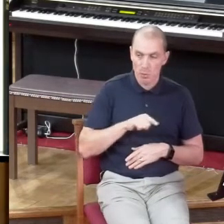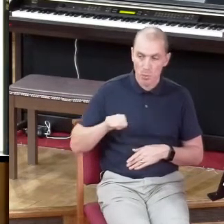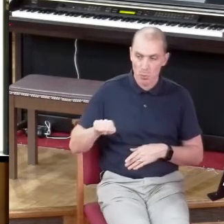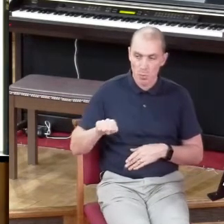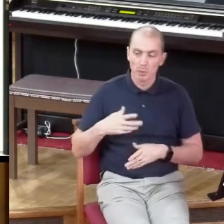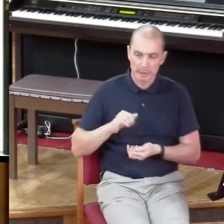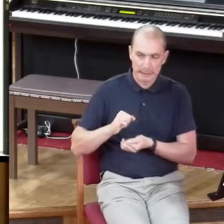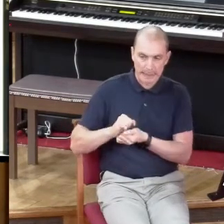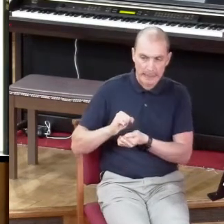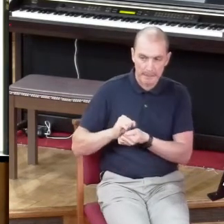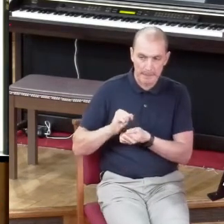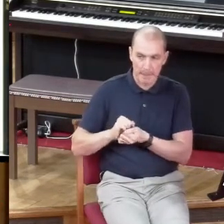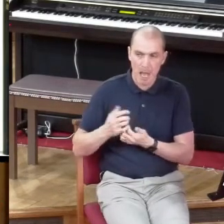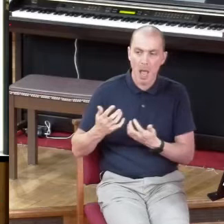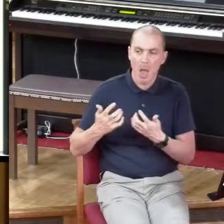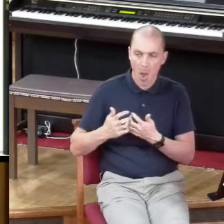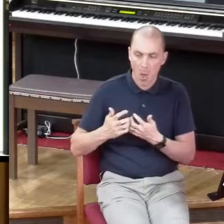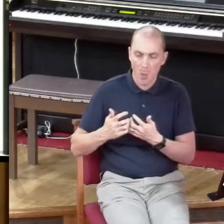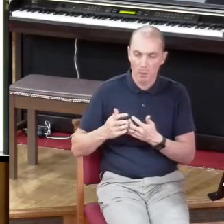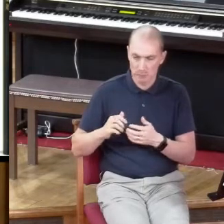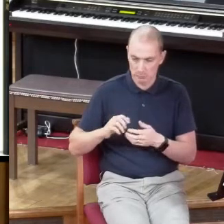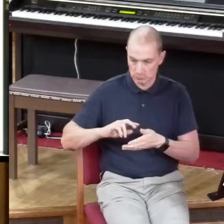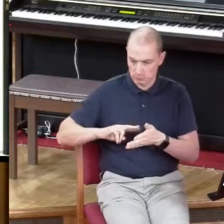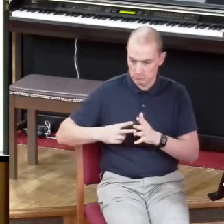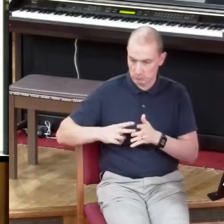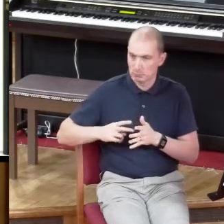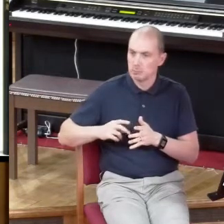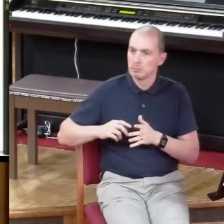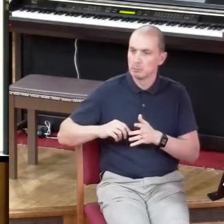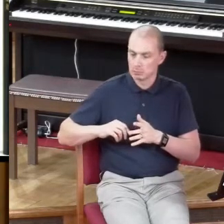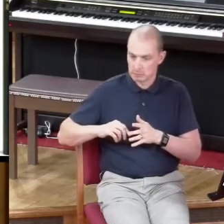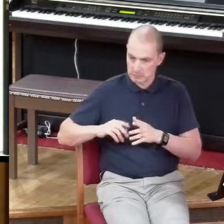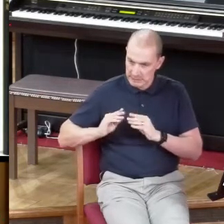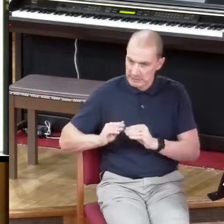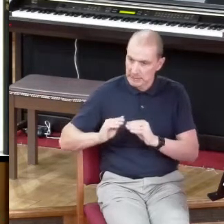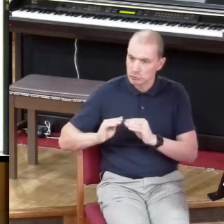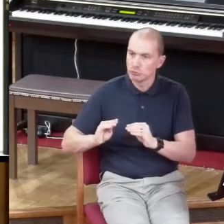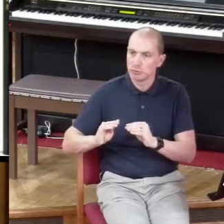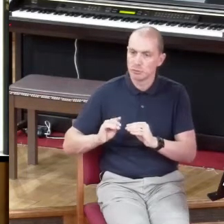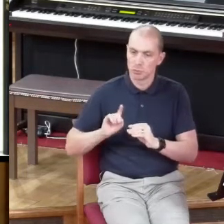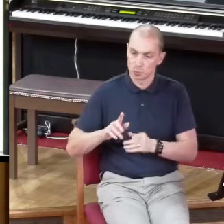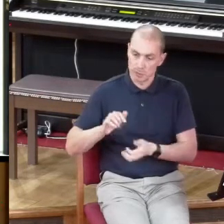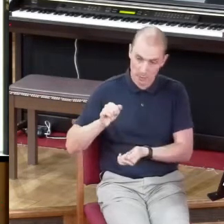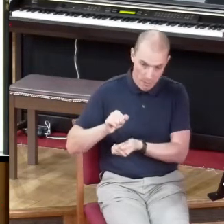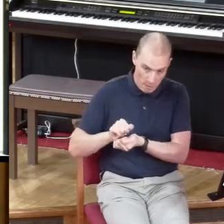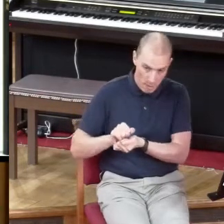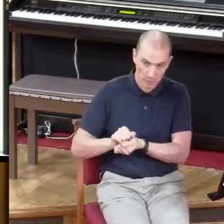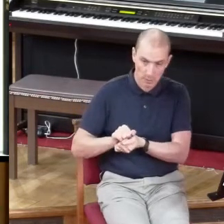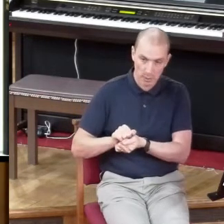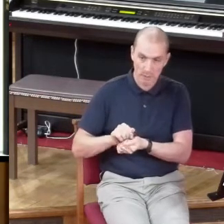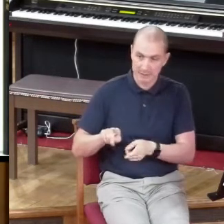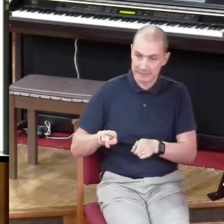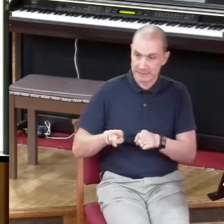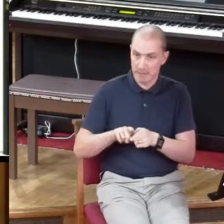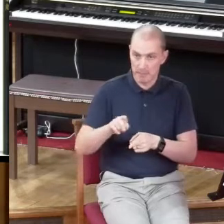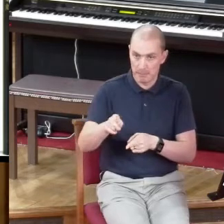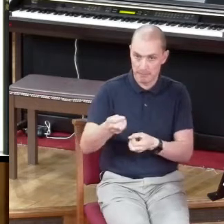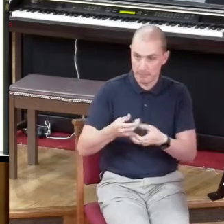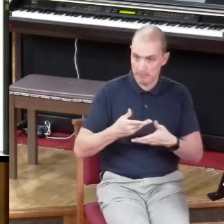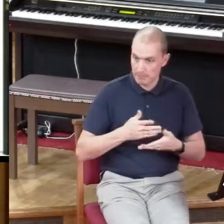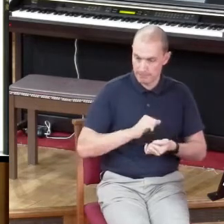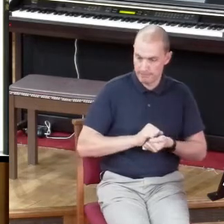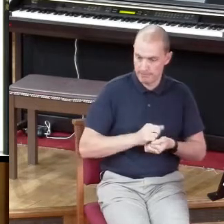teaching with faith and love in Christ Jesus. Guard the good deposit that was entrusted to you. It speaks